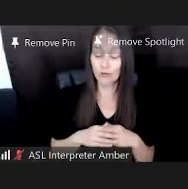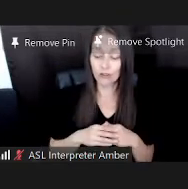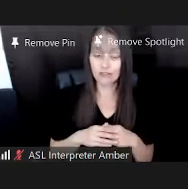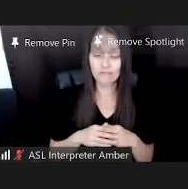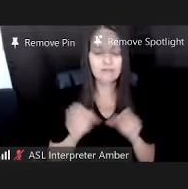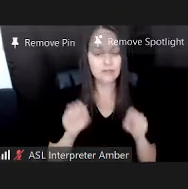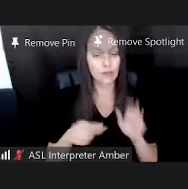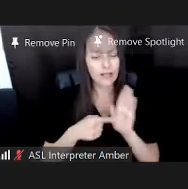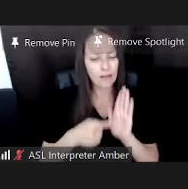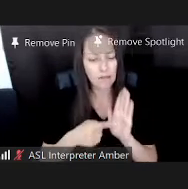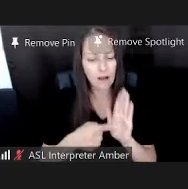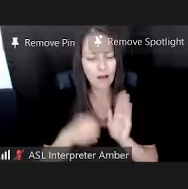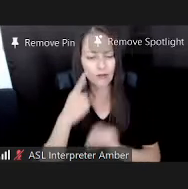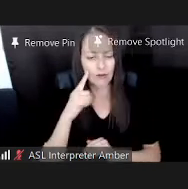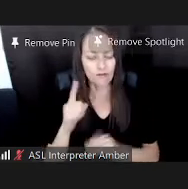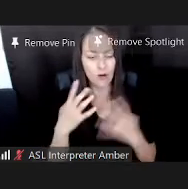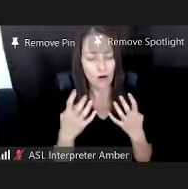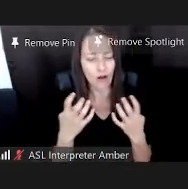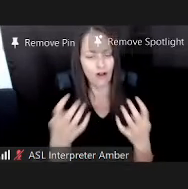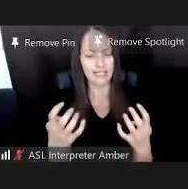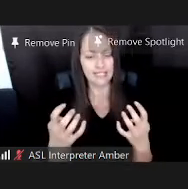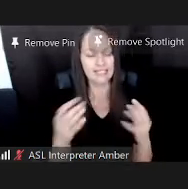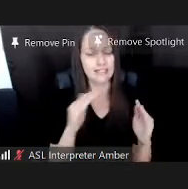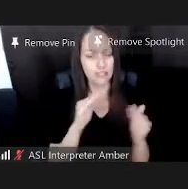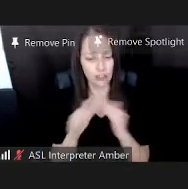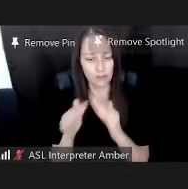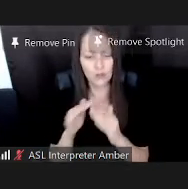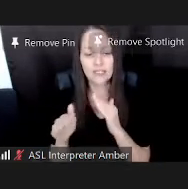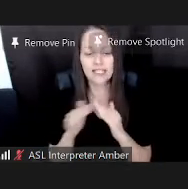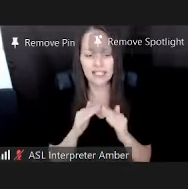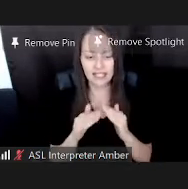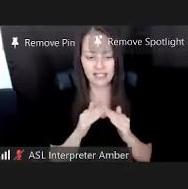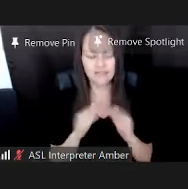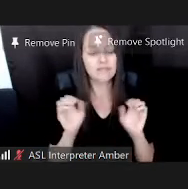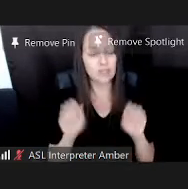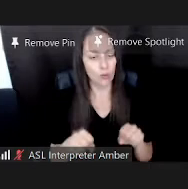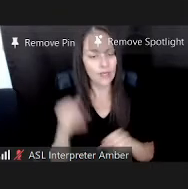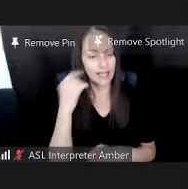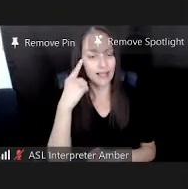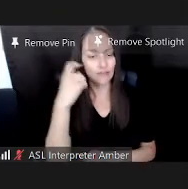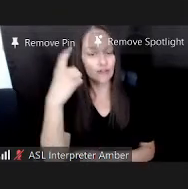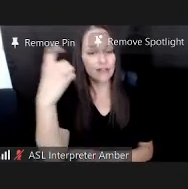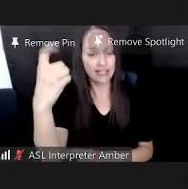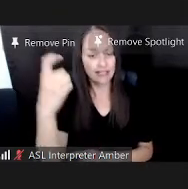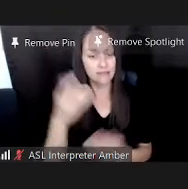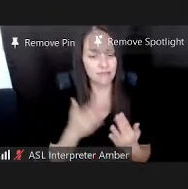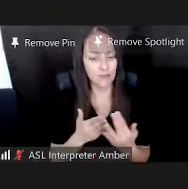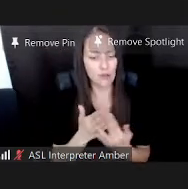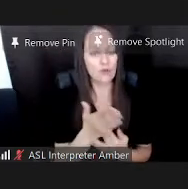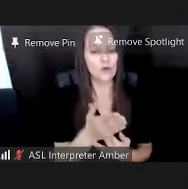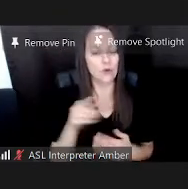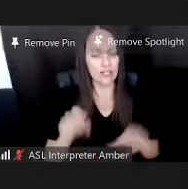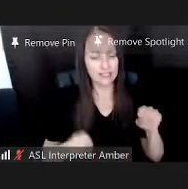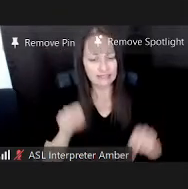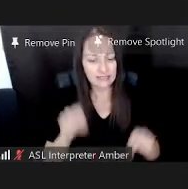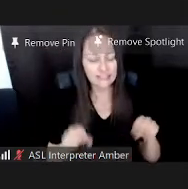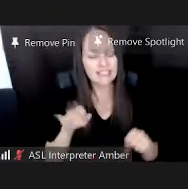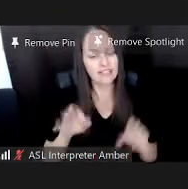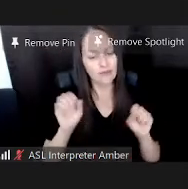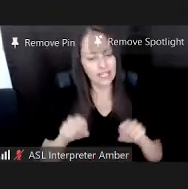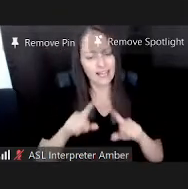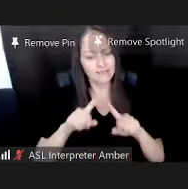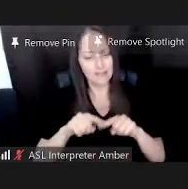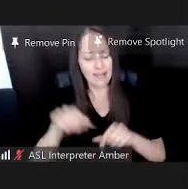audiences, our communities, et cetera, that one can dream through this uncertainty if yeah. we're able to link arms and lean on one